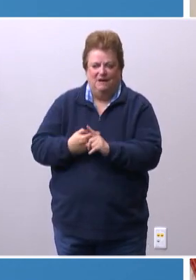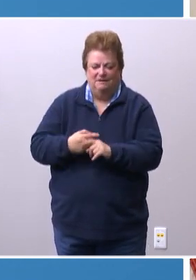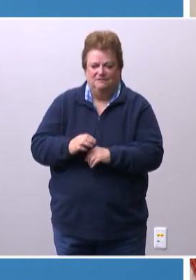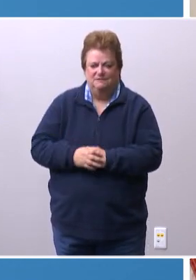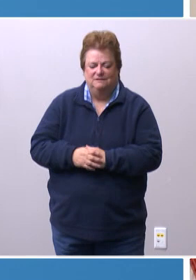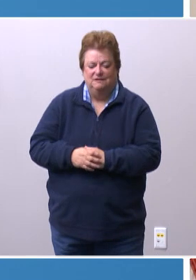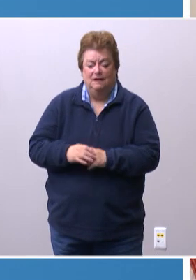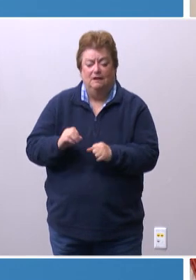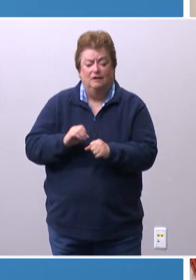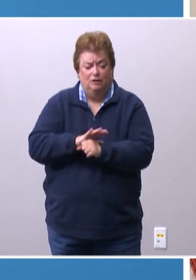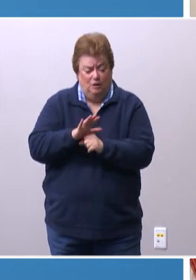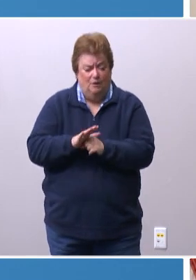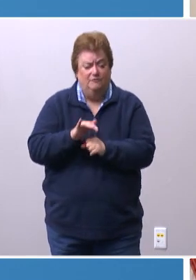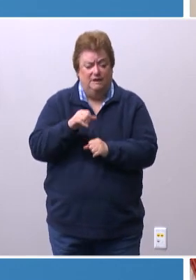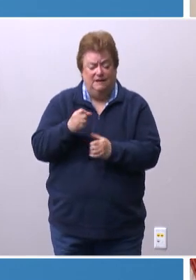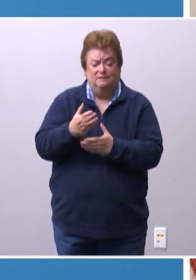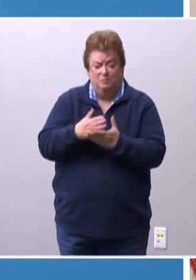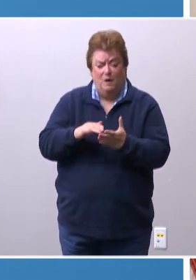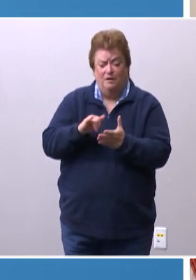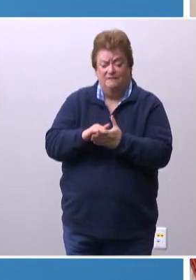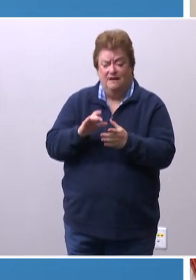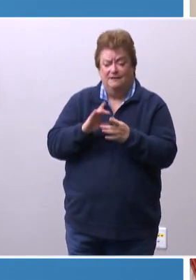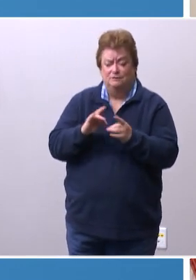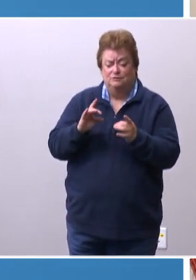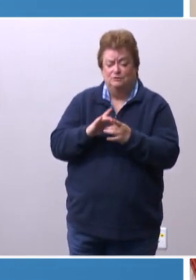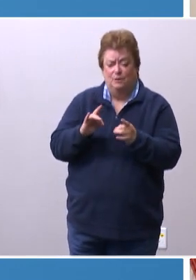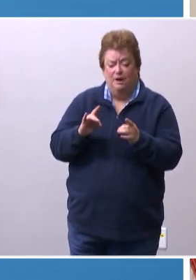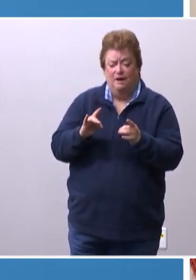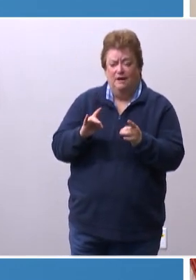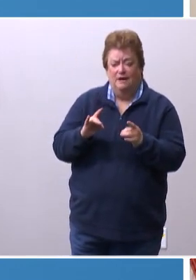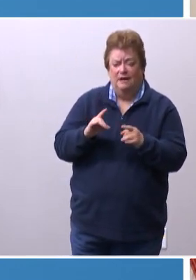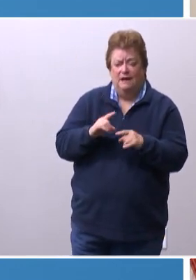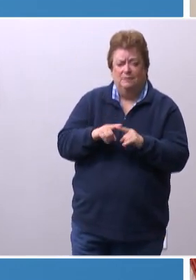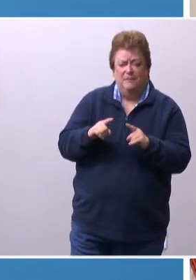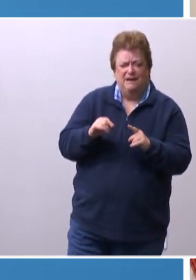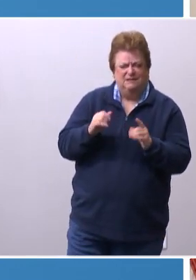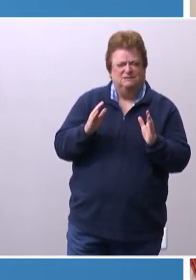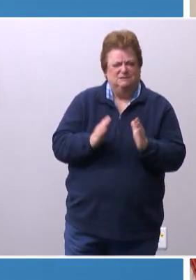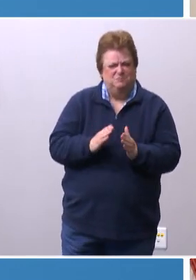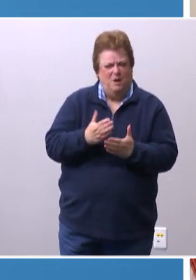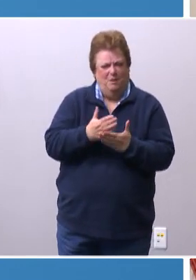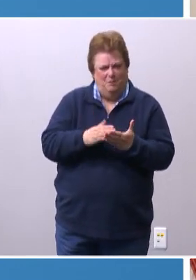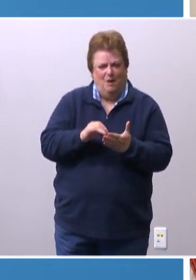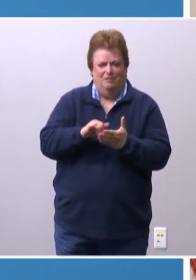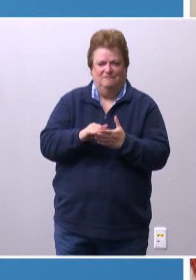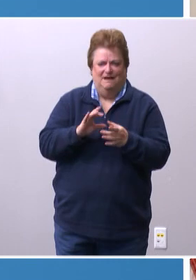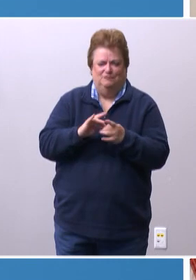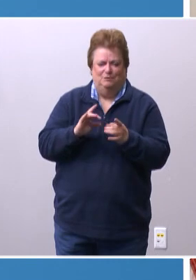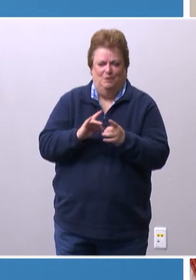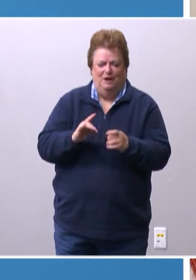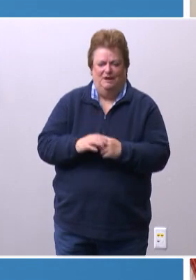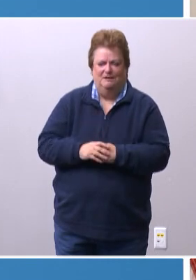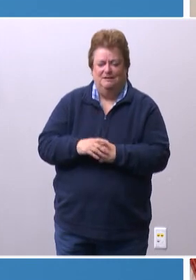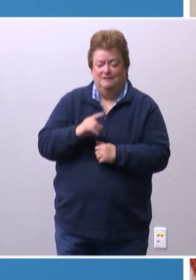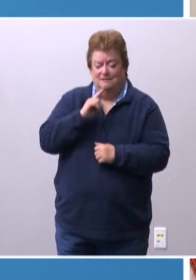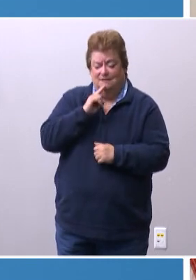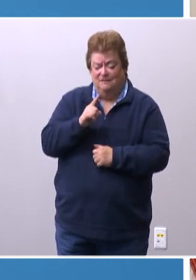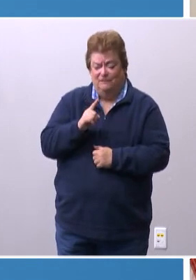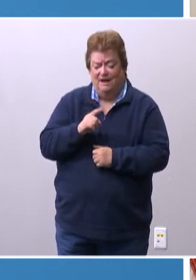And while COVID is definitely part of the story, it is at this point a smaller part of the story. In fact,